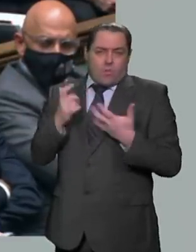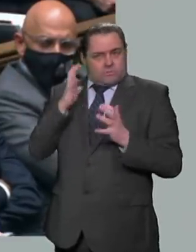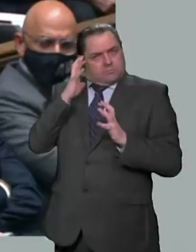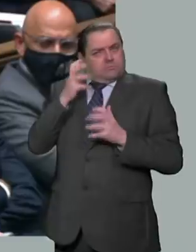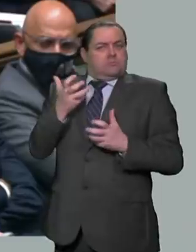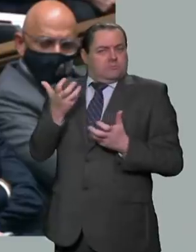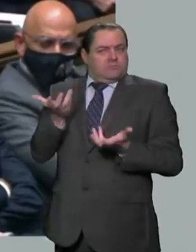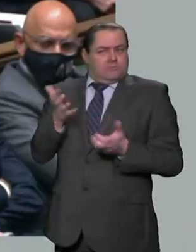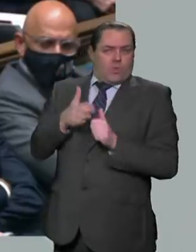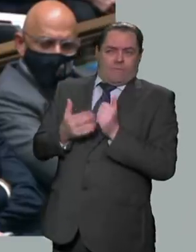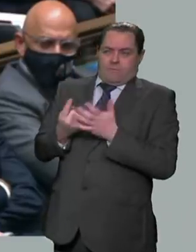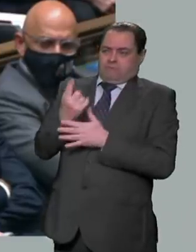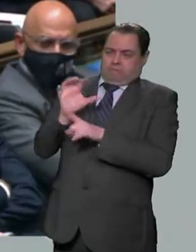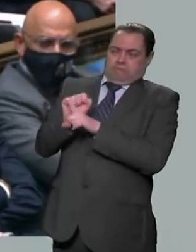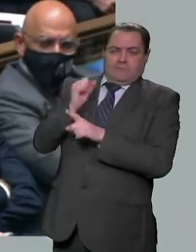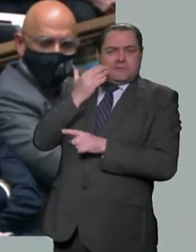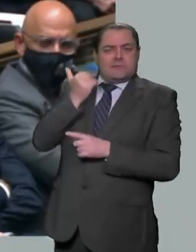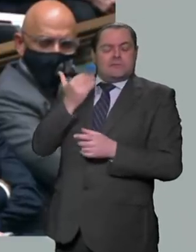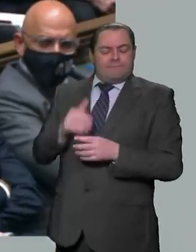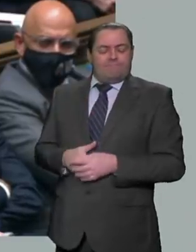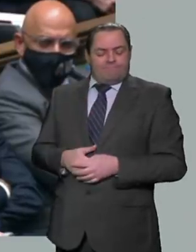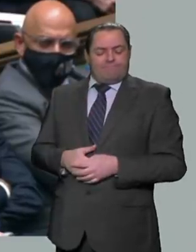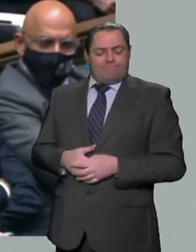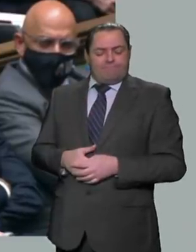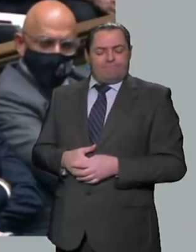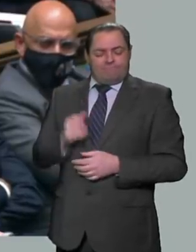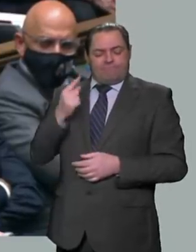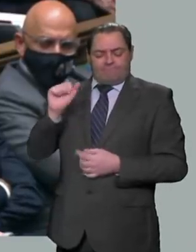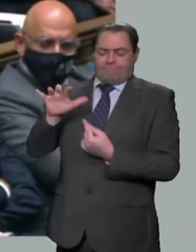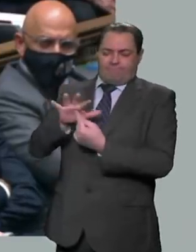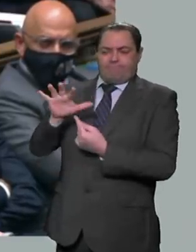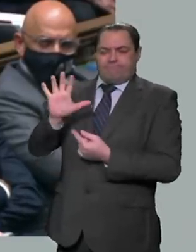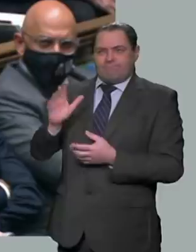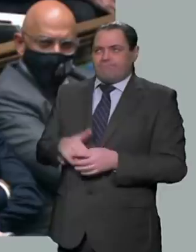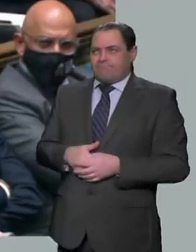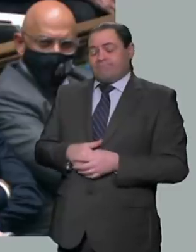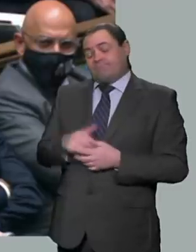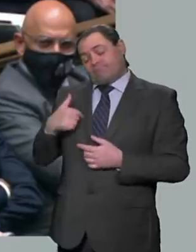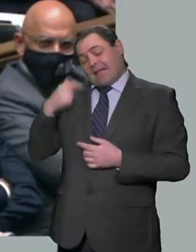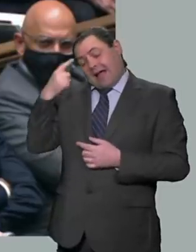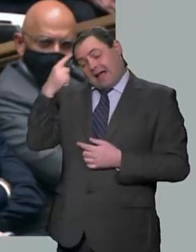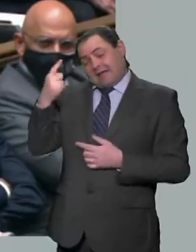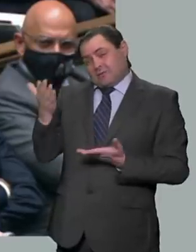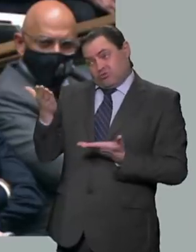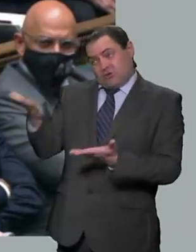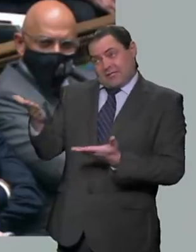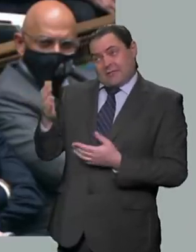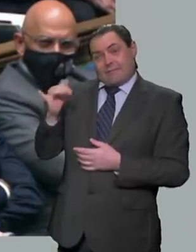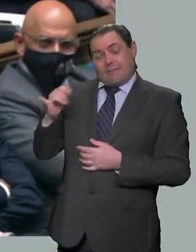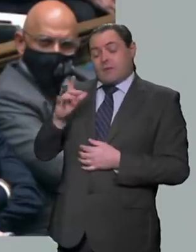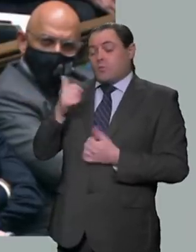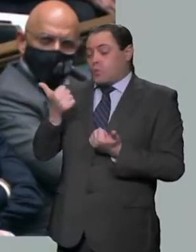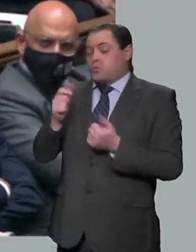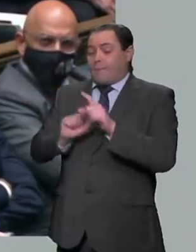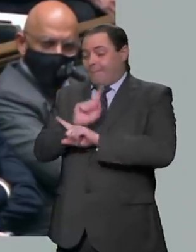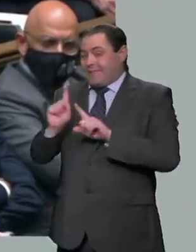that the Right Honourable Lady's circumstances are causing, and can I suggest that she has a meeting